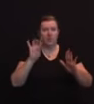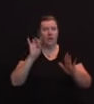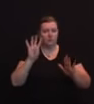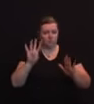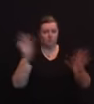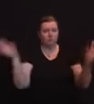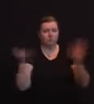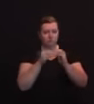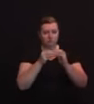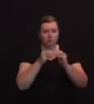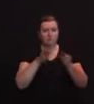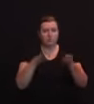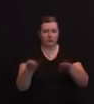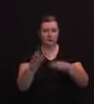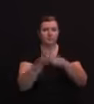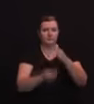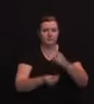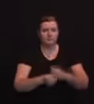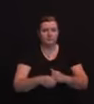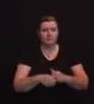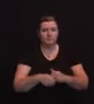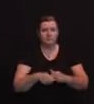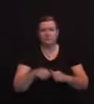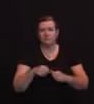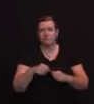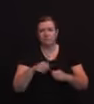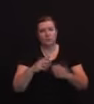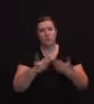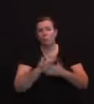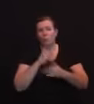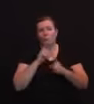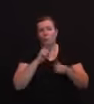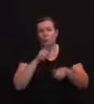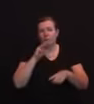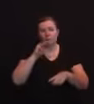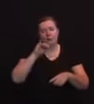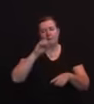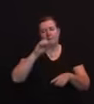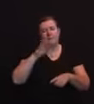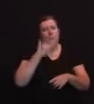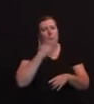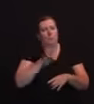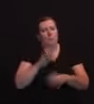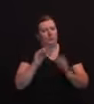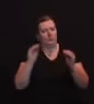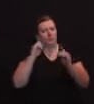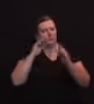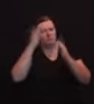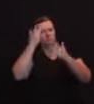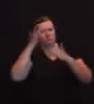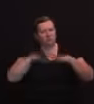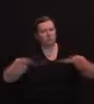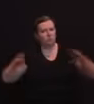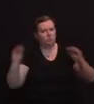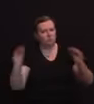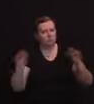Fortunately, there are no new reports of multisystem inflammatory syndrome in children. The count remains at 61.